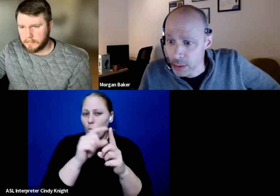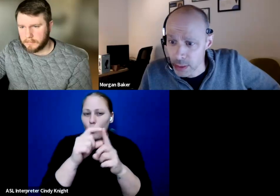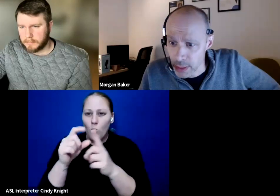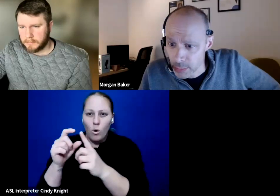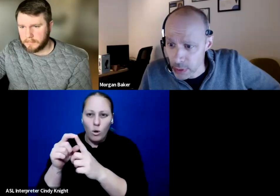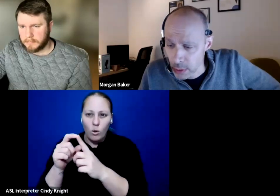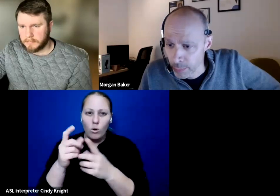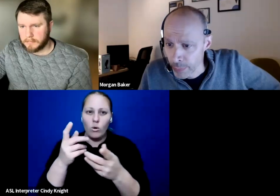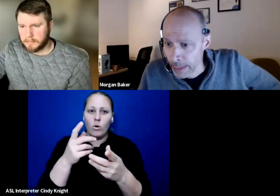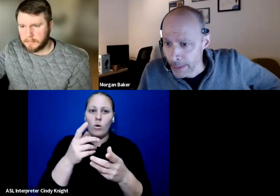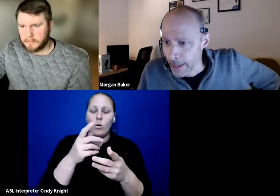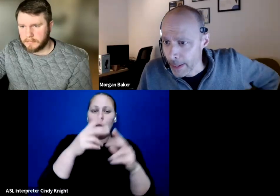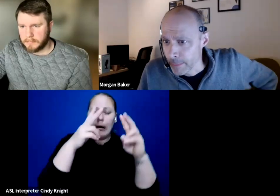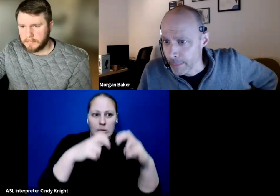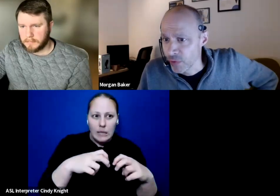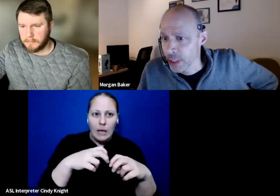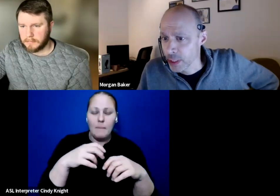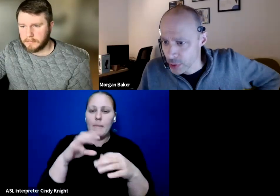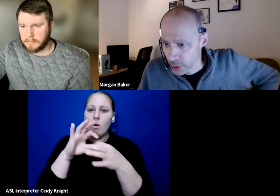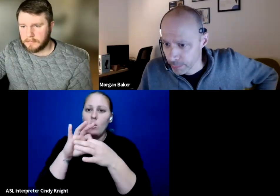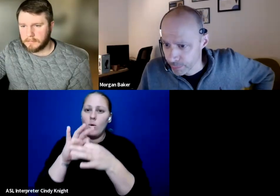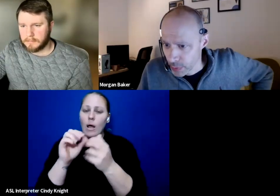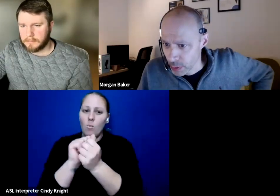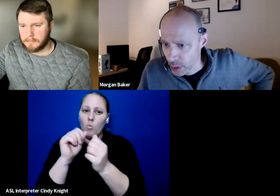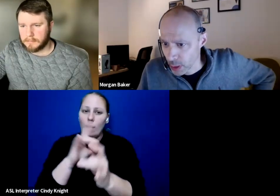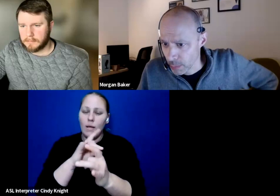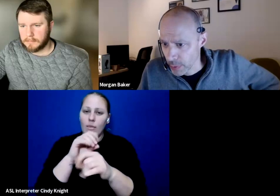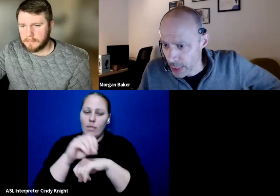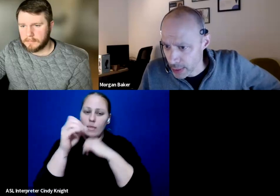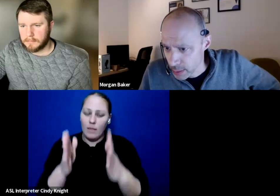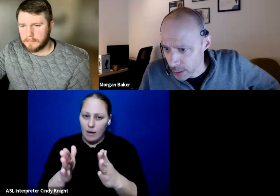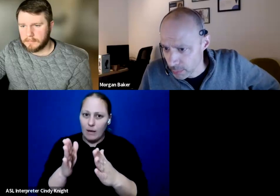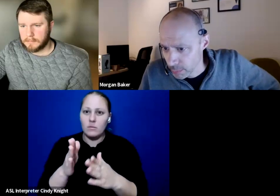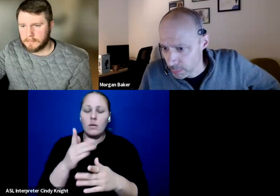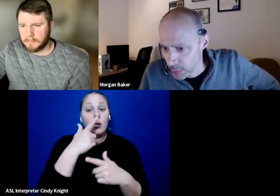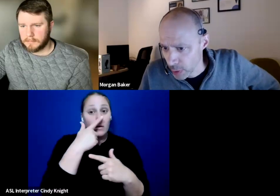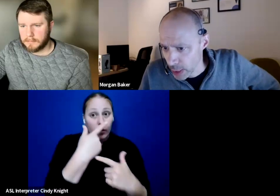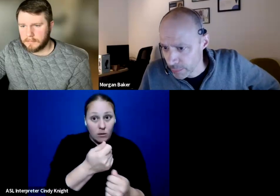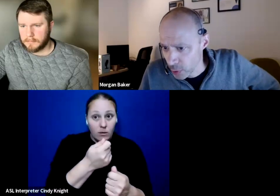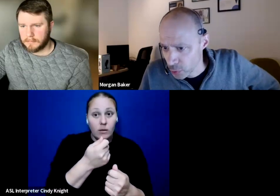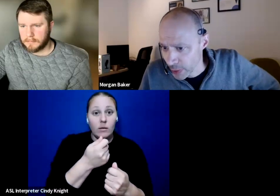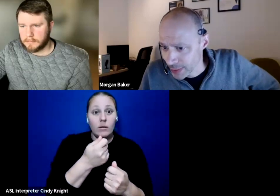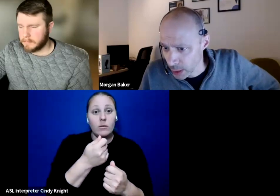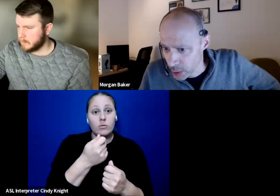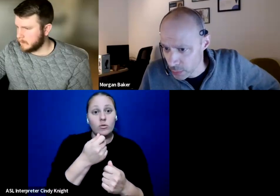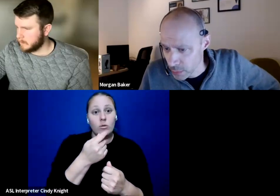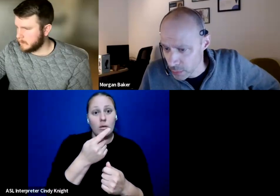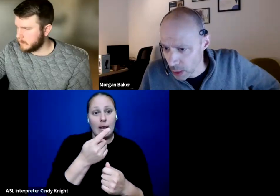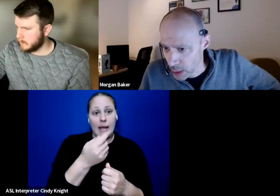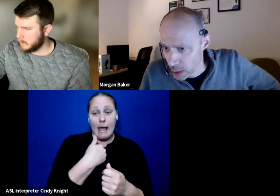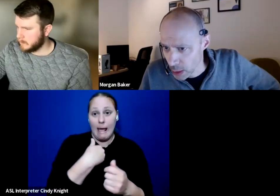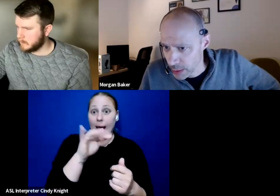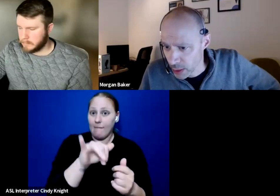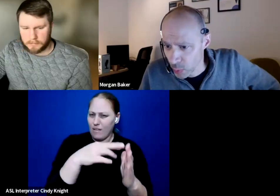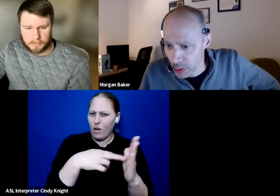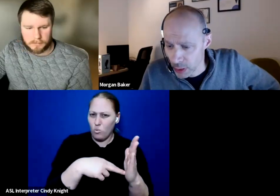well as assessments. Very interesting that have those regulations,